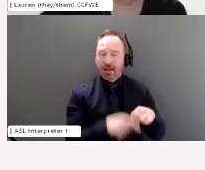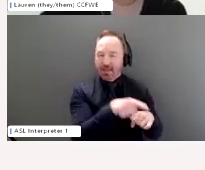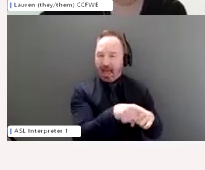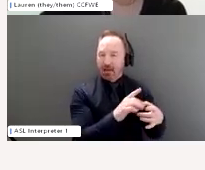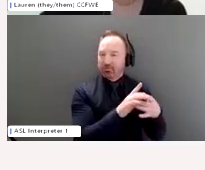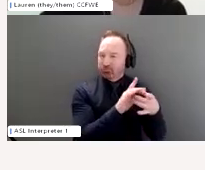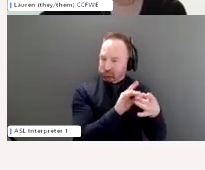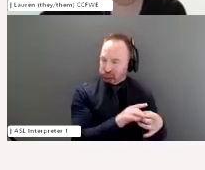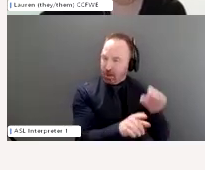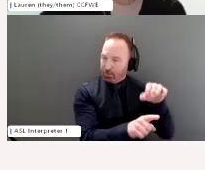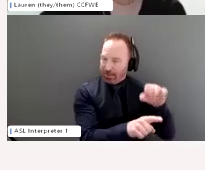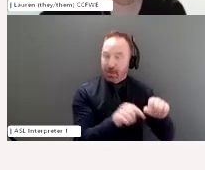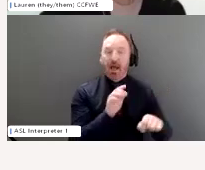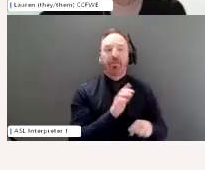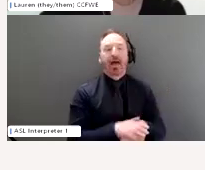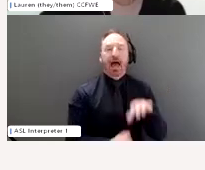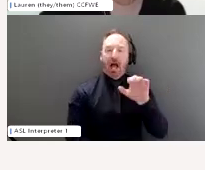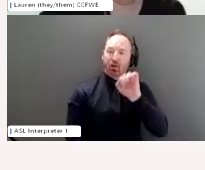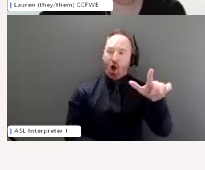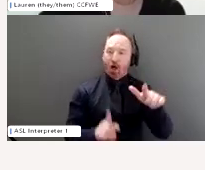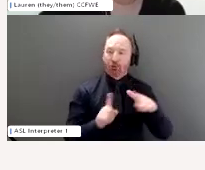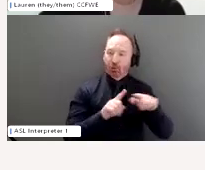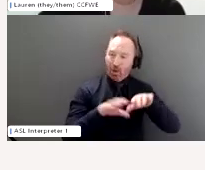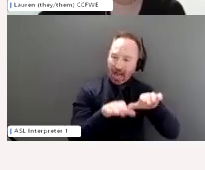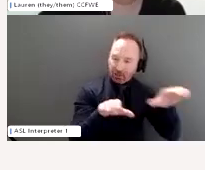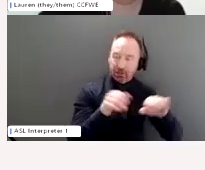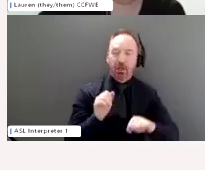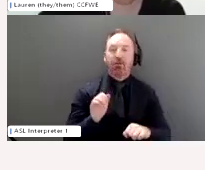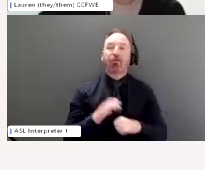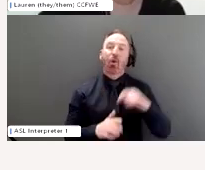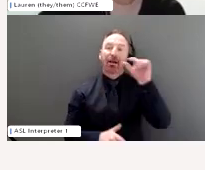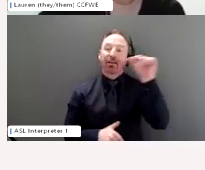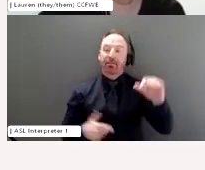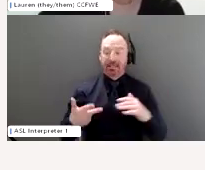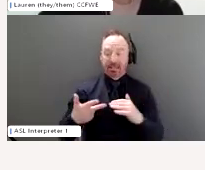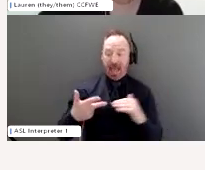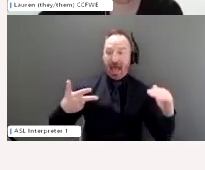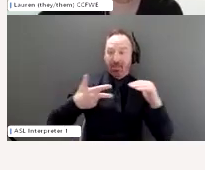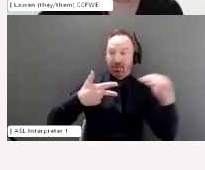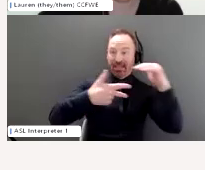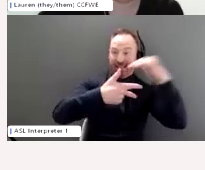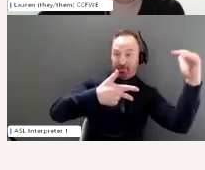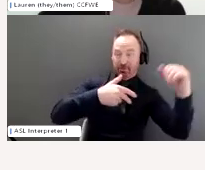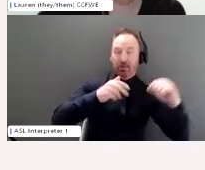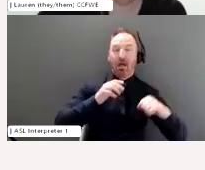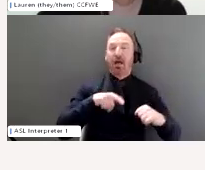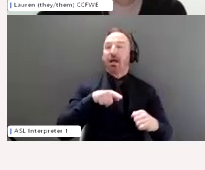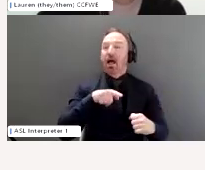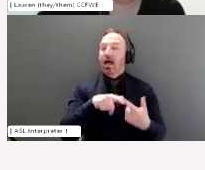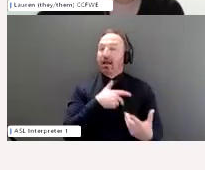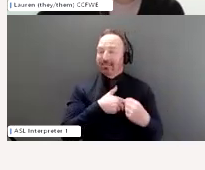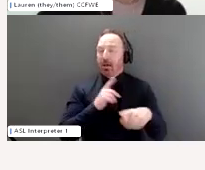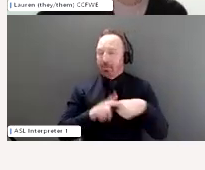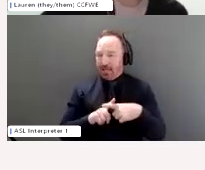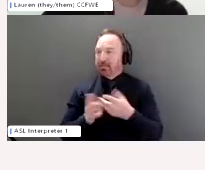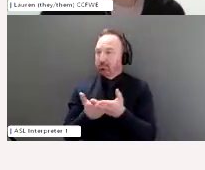actions for all government levels. And we're also asking folks to sign on. So we'll discuss that a little more